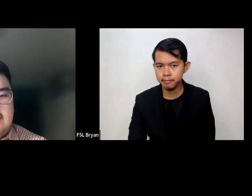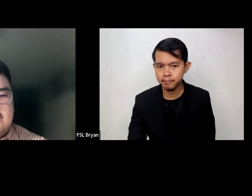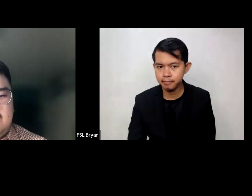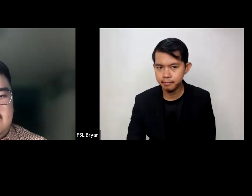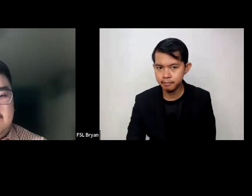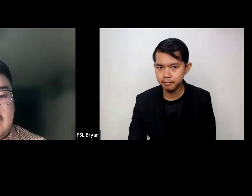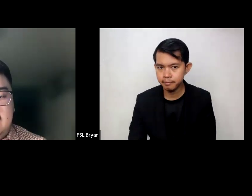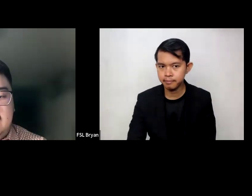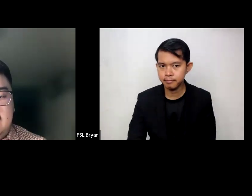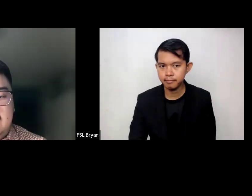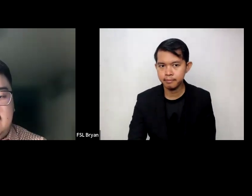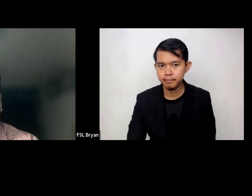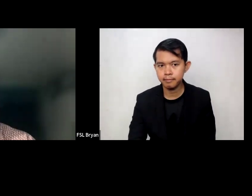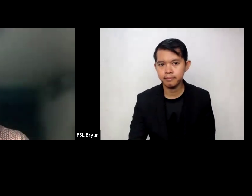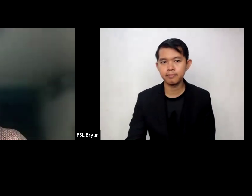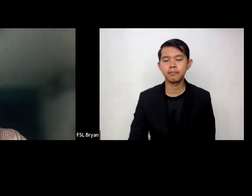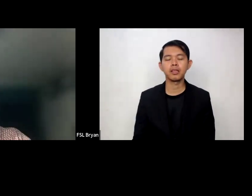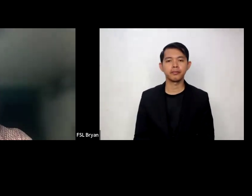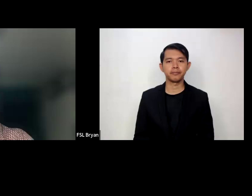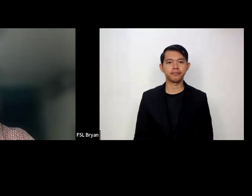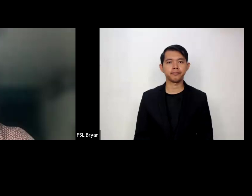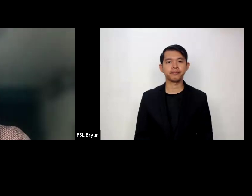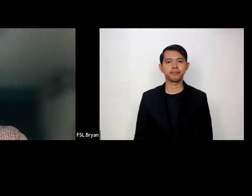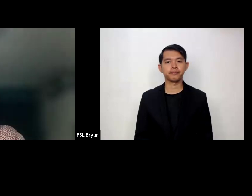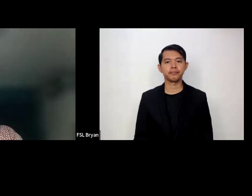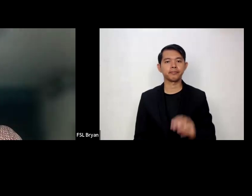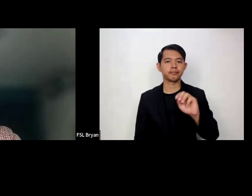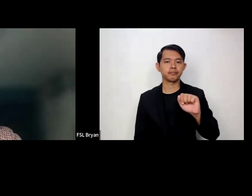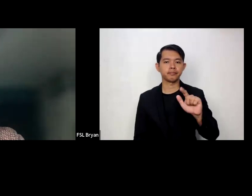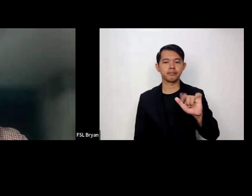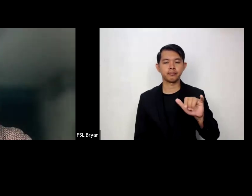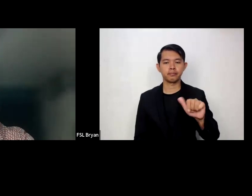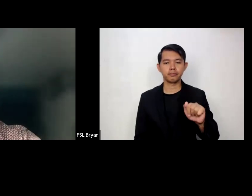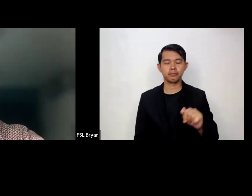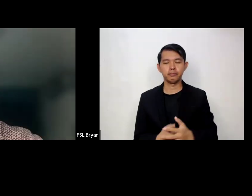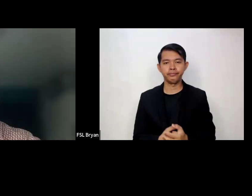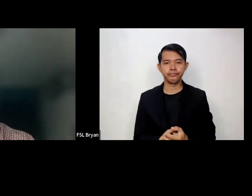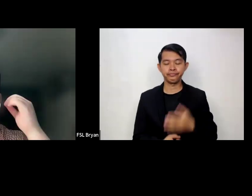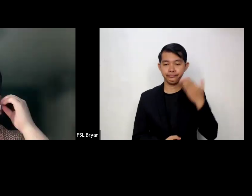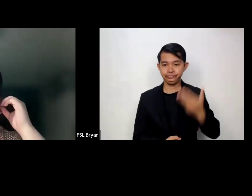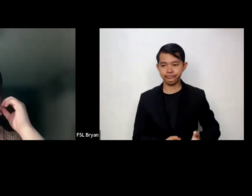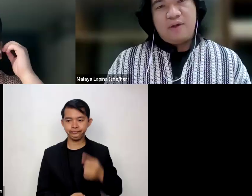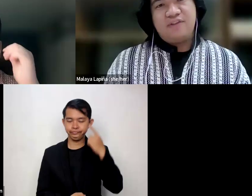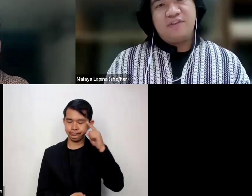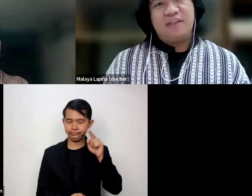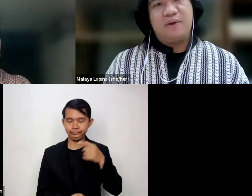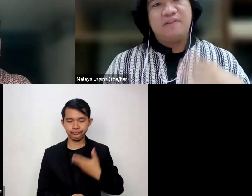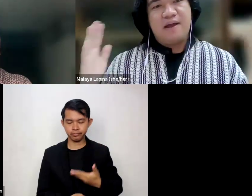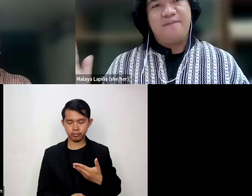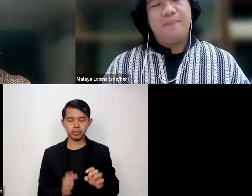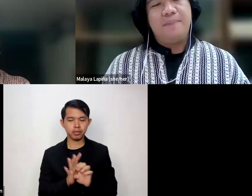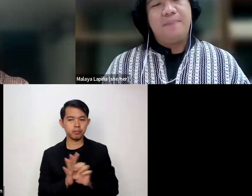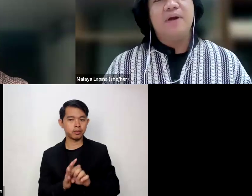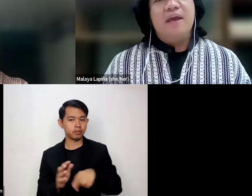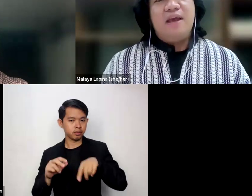Would anyone like to respond? Ako Malay? na lang. Yeah. Okay. So, for me, no, halimbawa, ako nagsulat ako